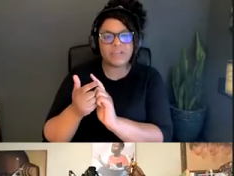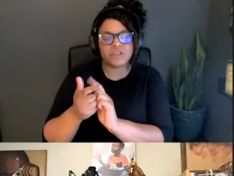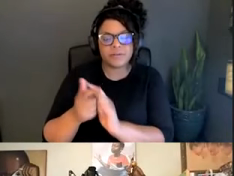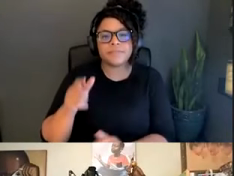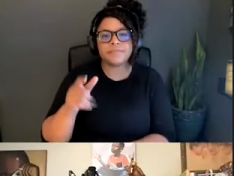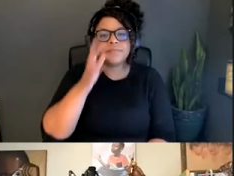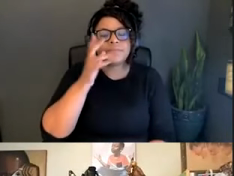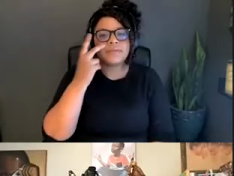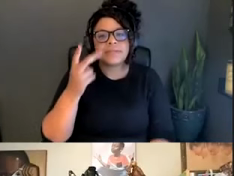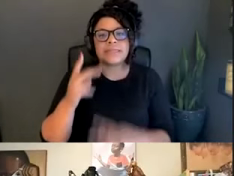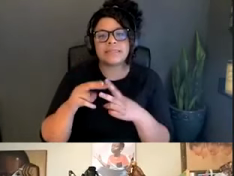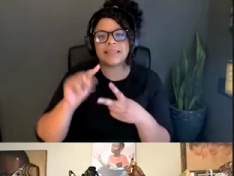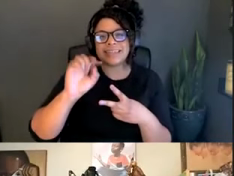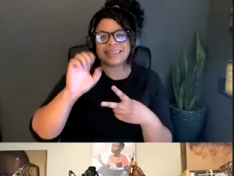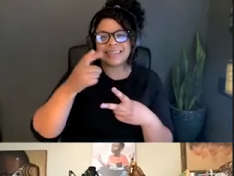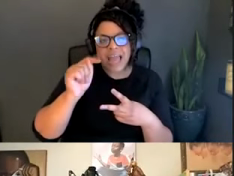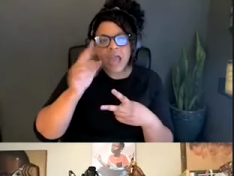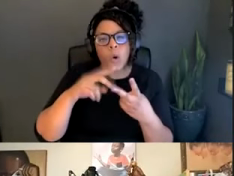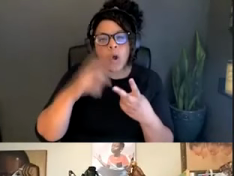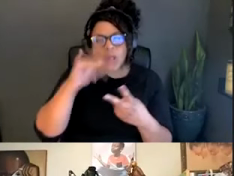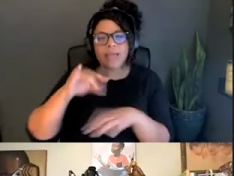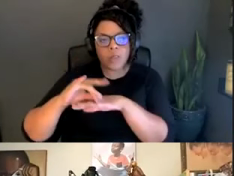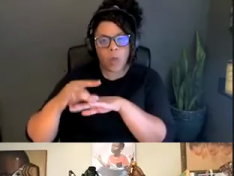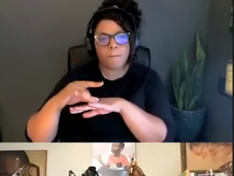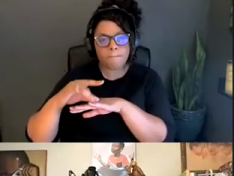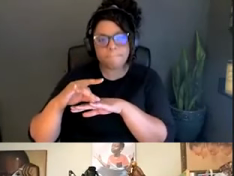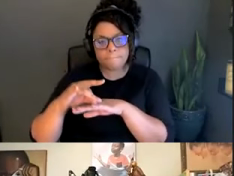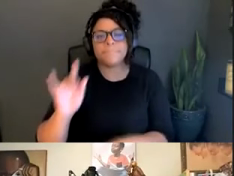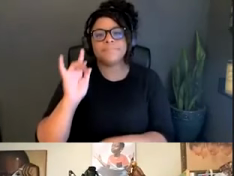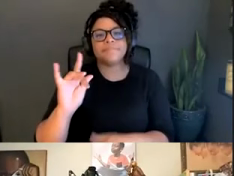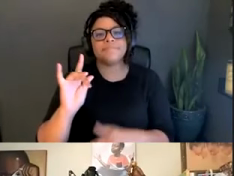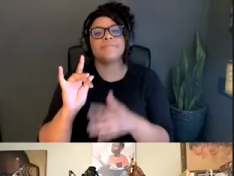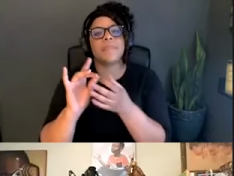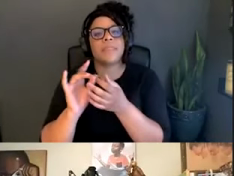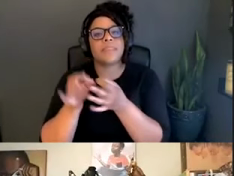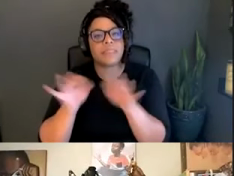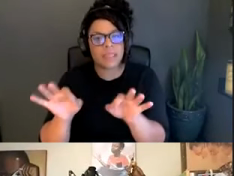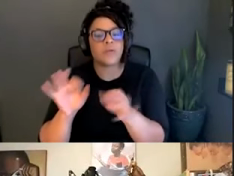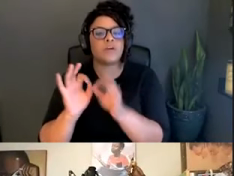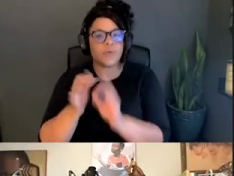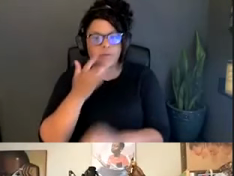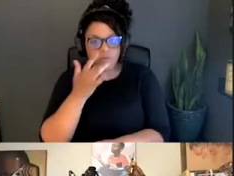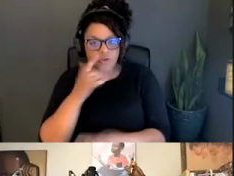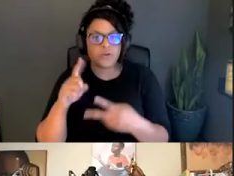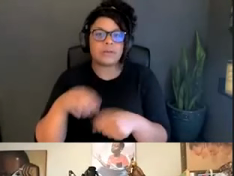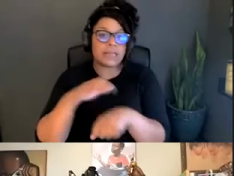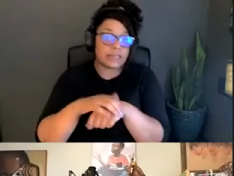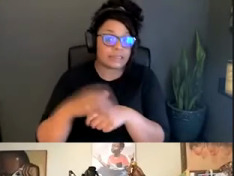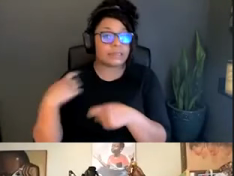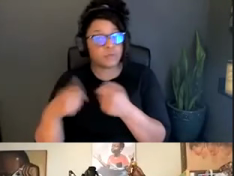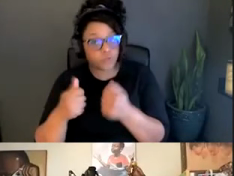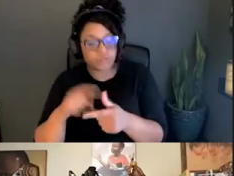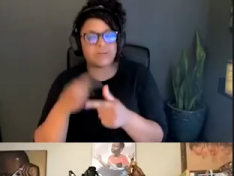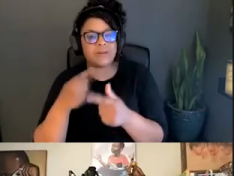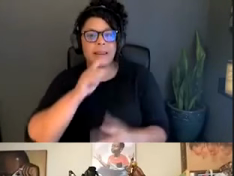It'll either be text or like a little globe. Select your language interpretation, select English or Spanish, and then mute original